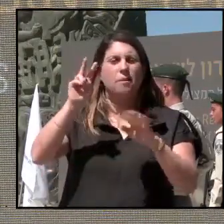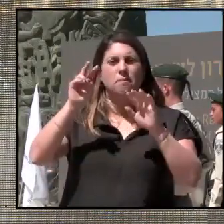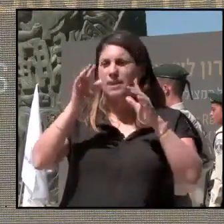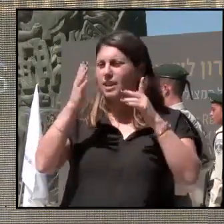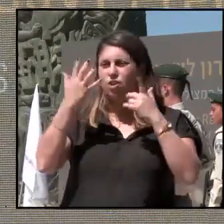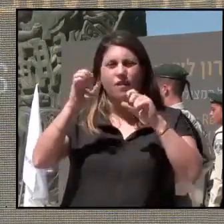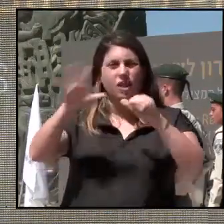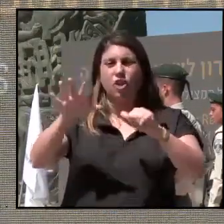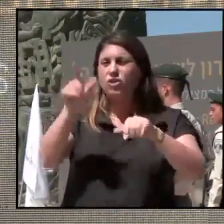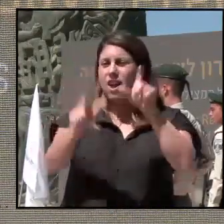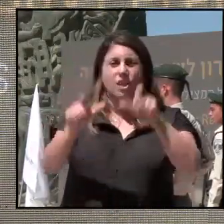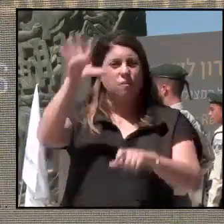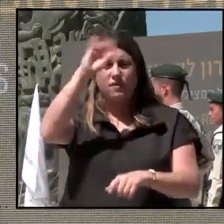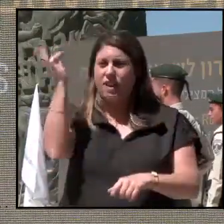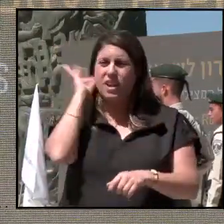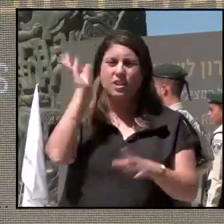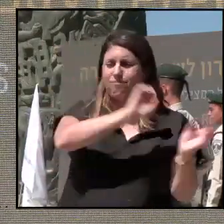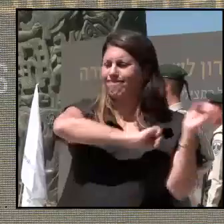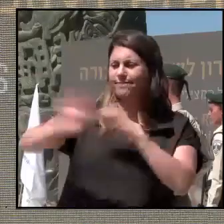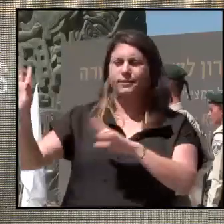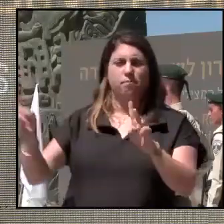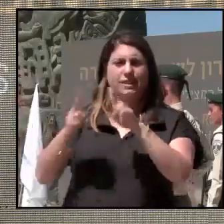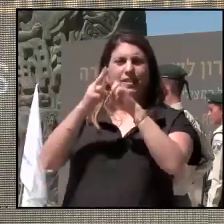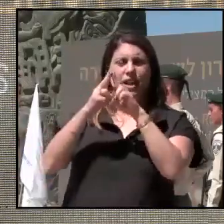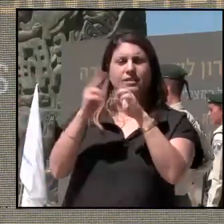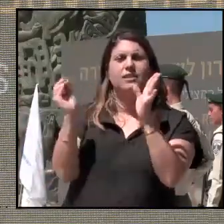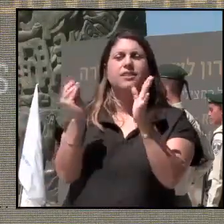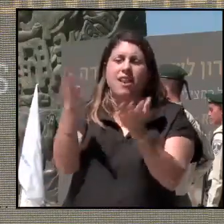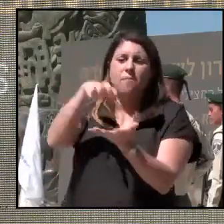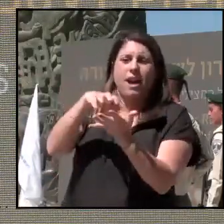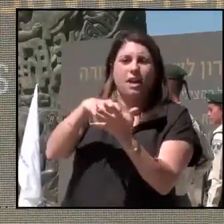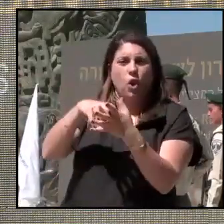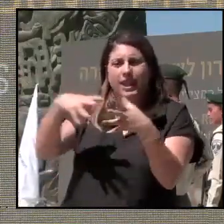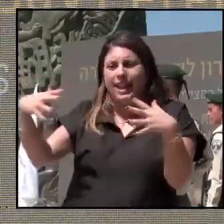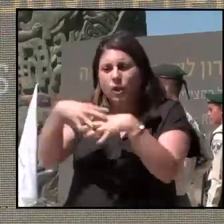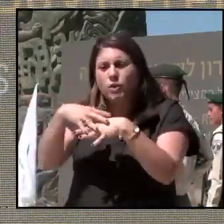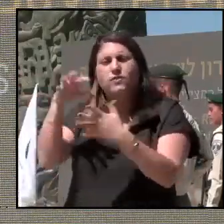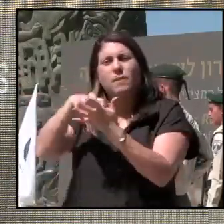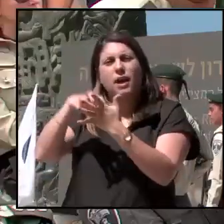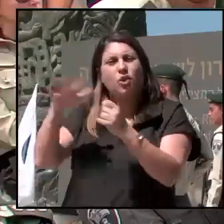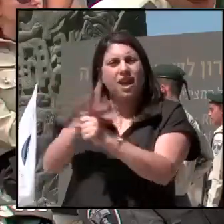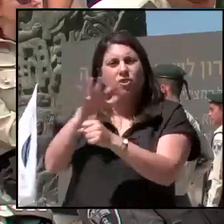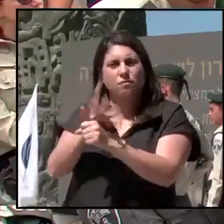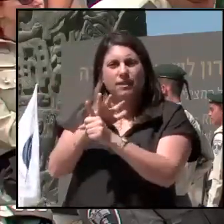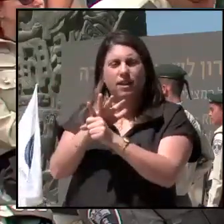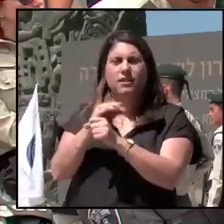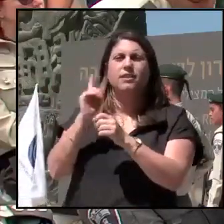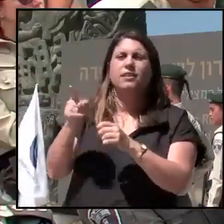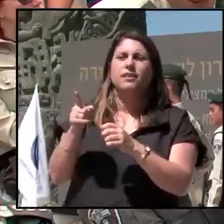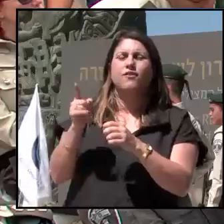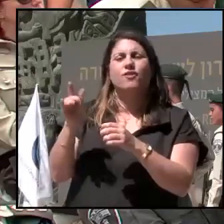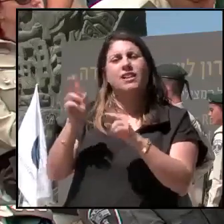76,000 men, women, and children were deported from France to concentration and extermination camps. Very few of them came